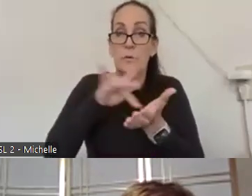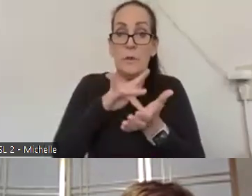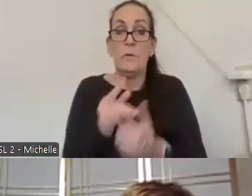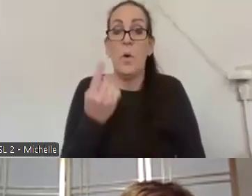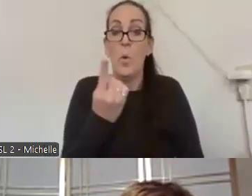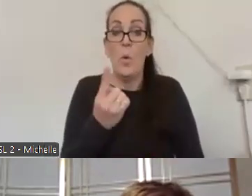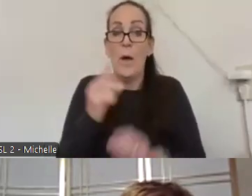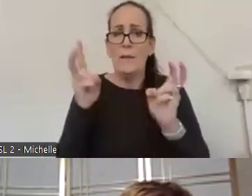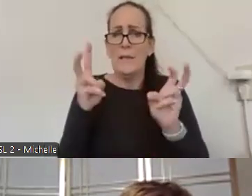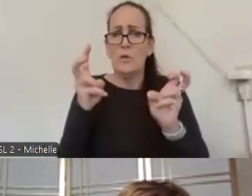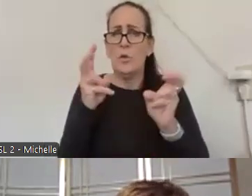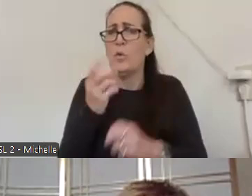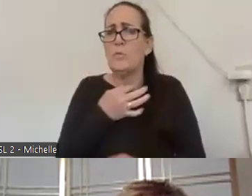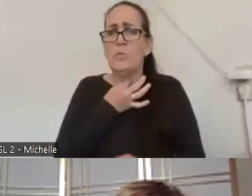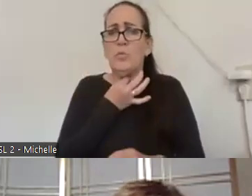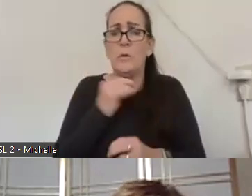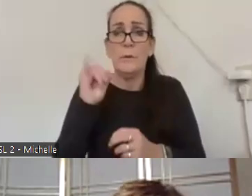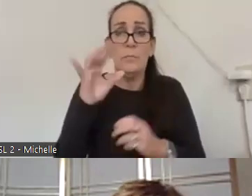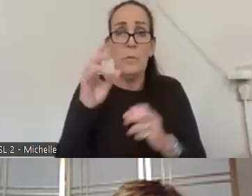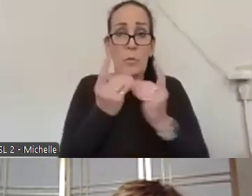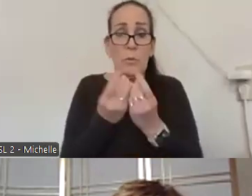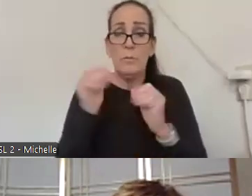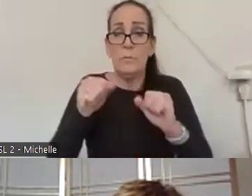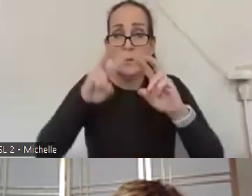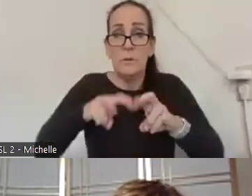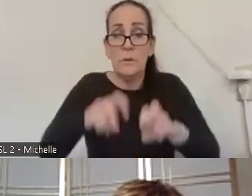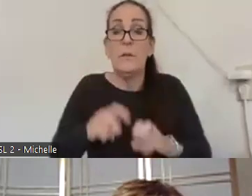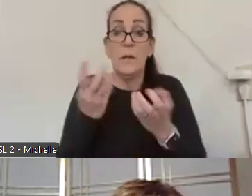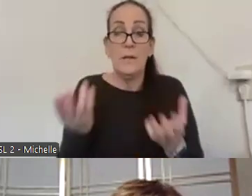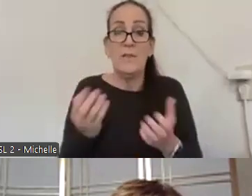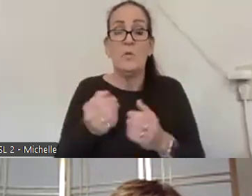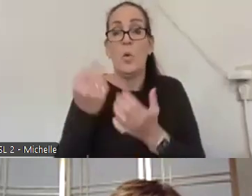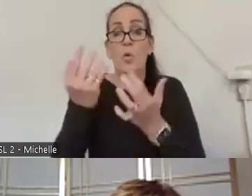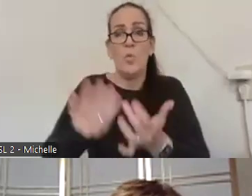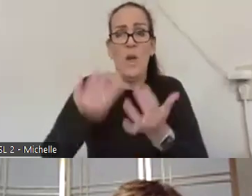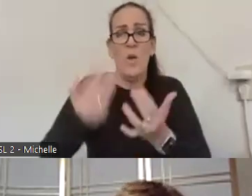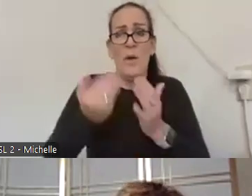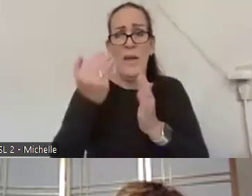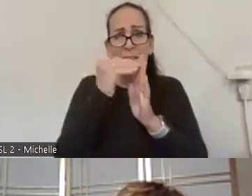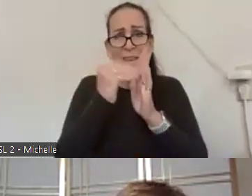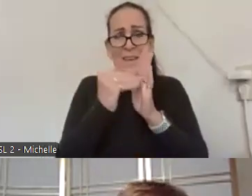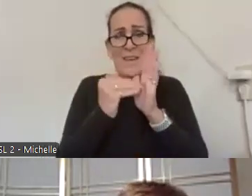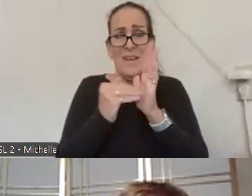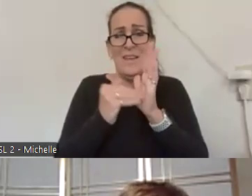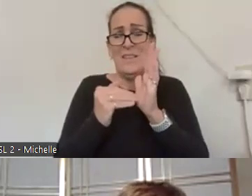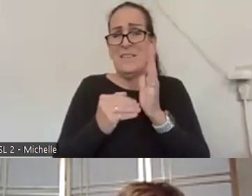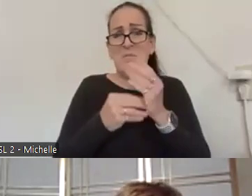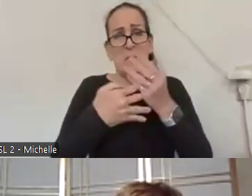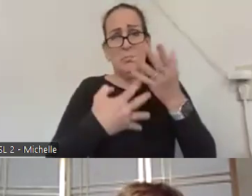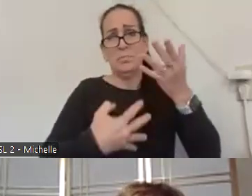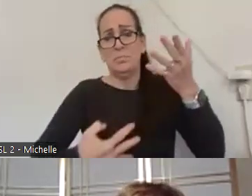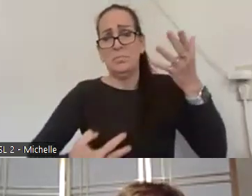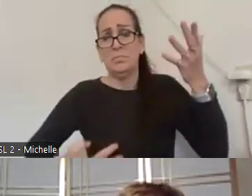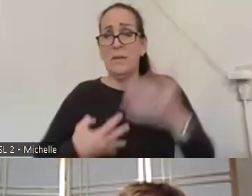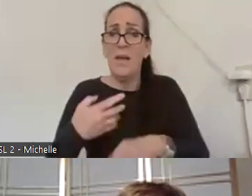if the department can study this, is the wait lists seem to be getting longer and longer, and that might turn into a crisis situation if funding